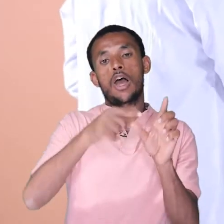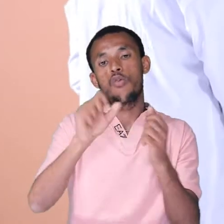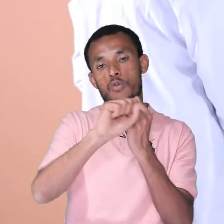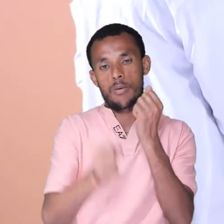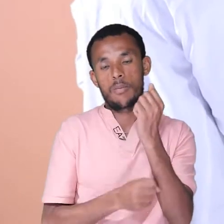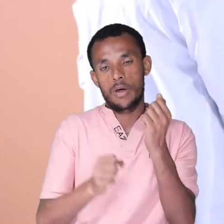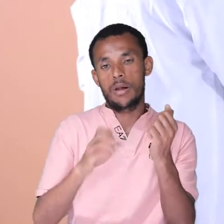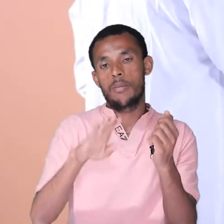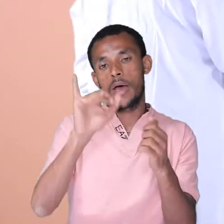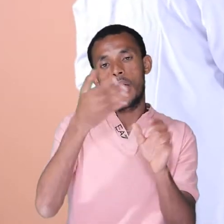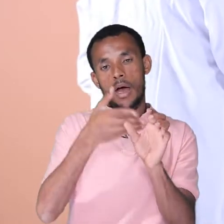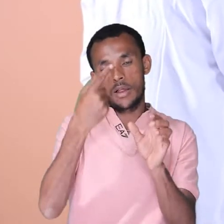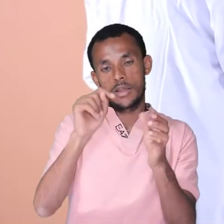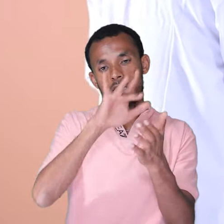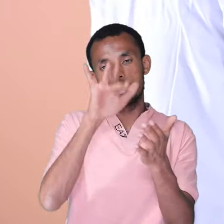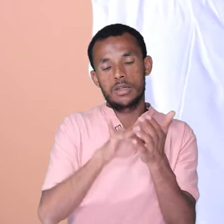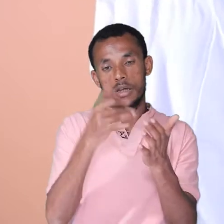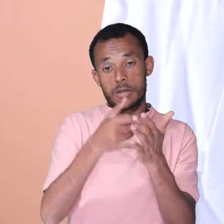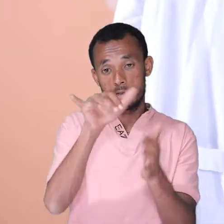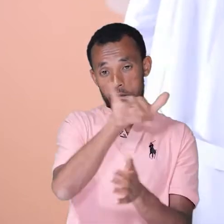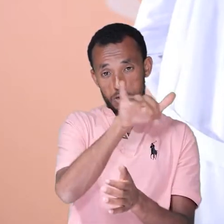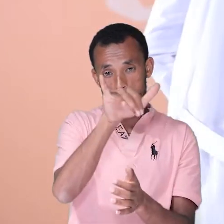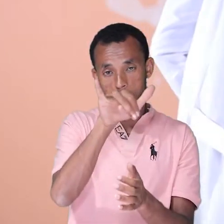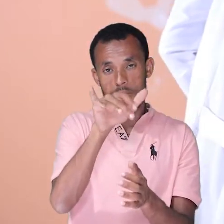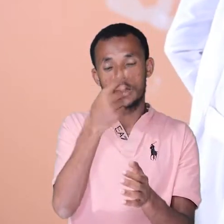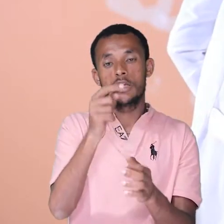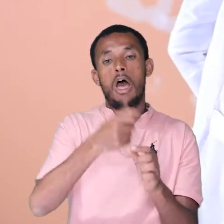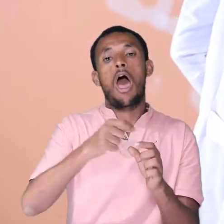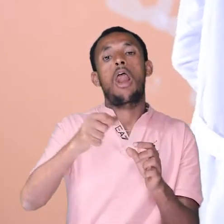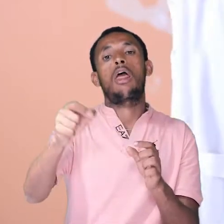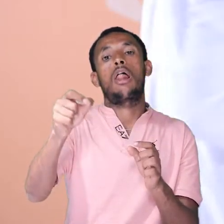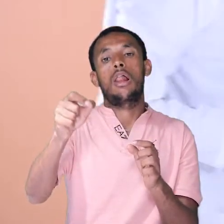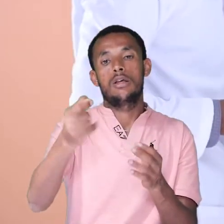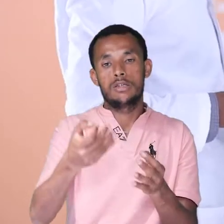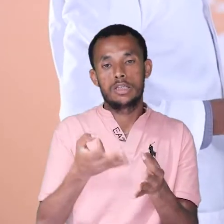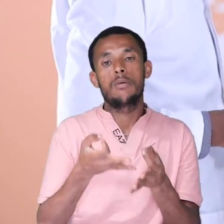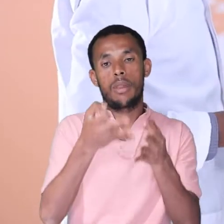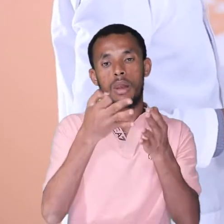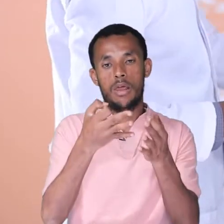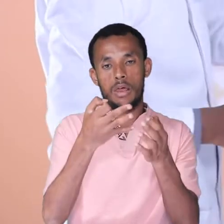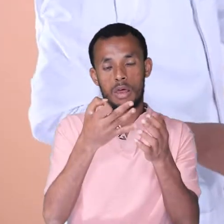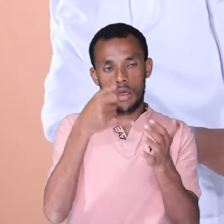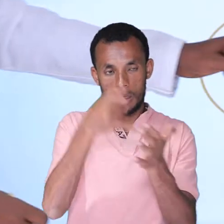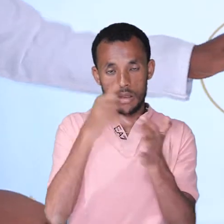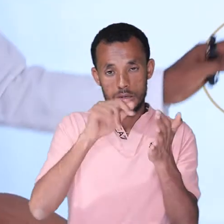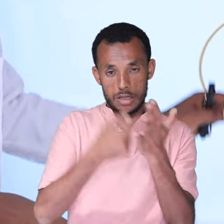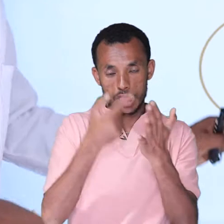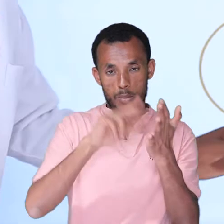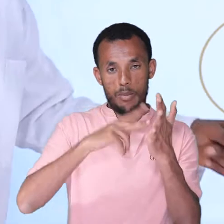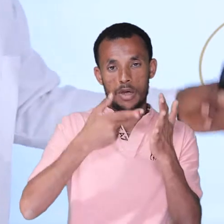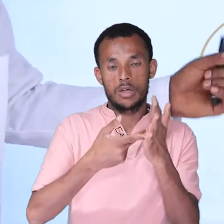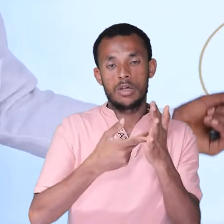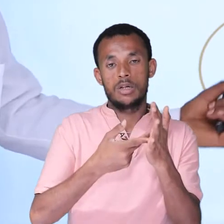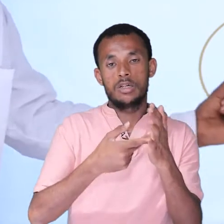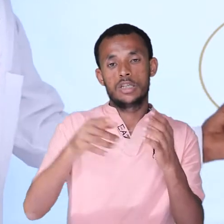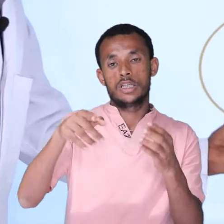the same as the arc subtending it. This means this is